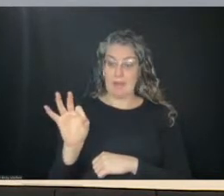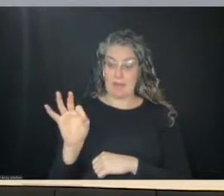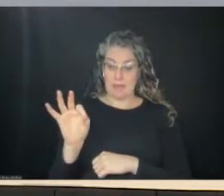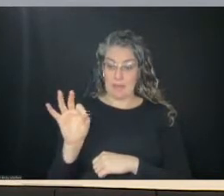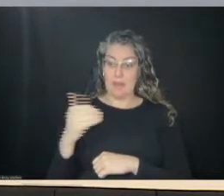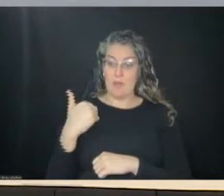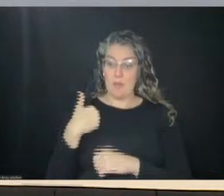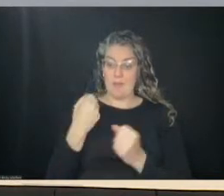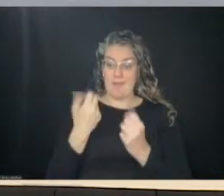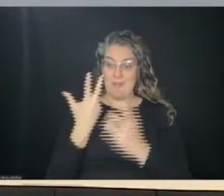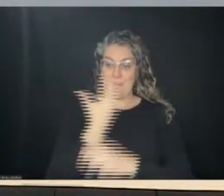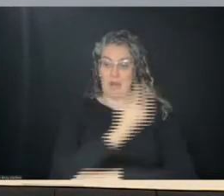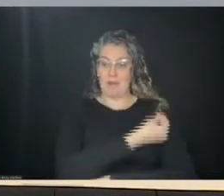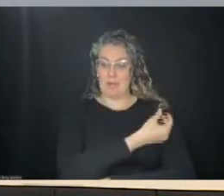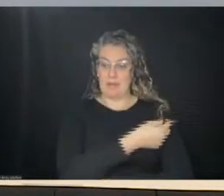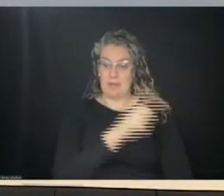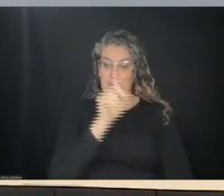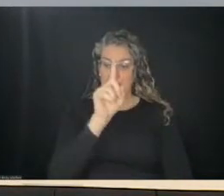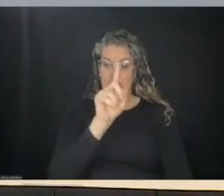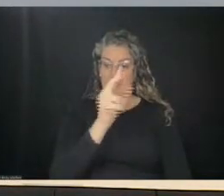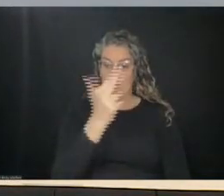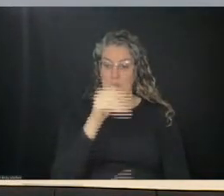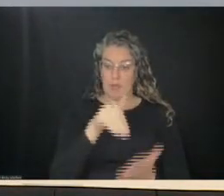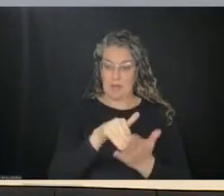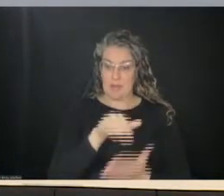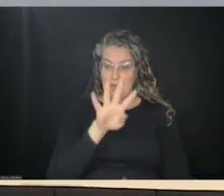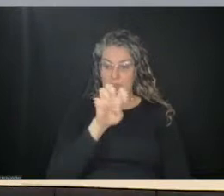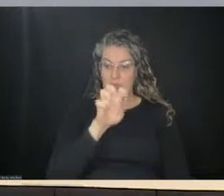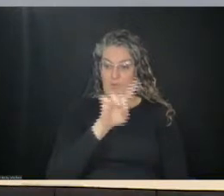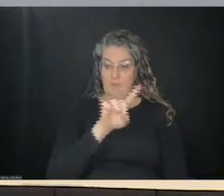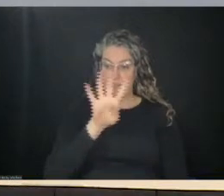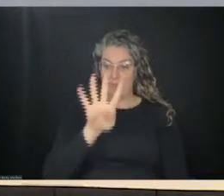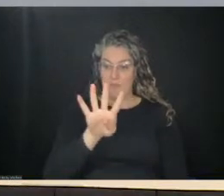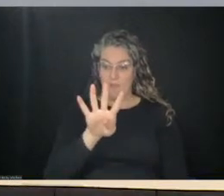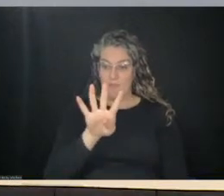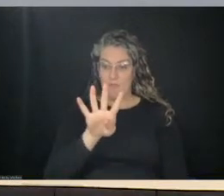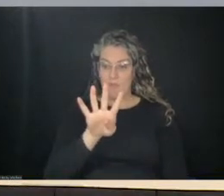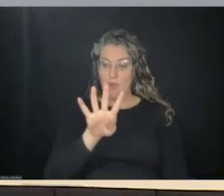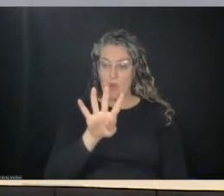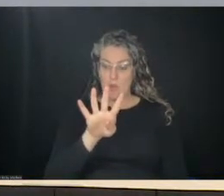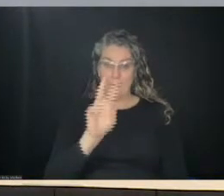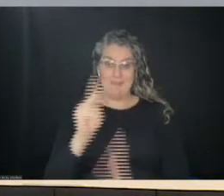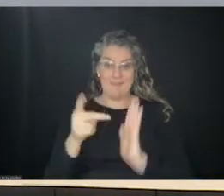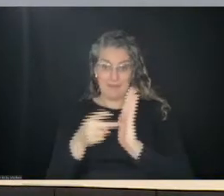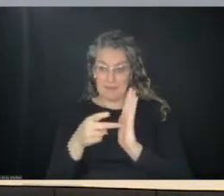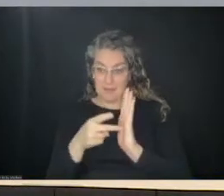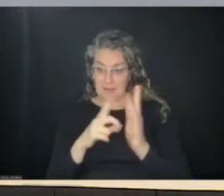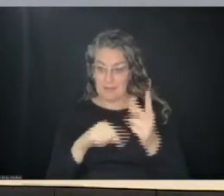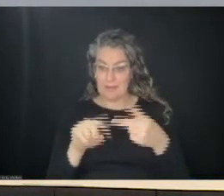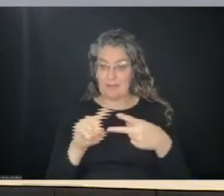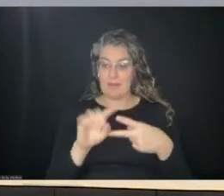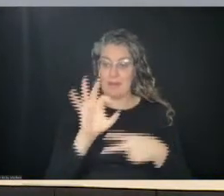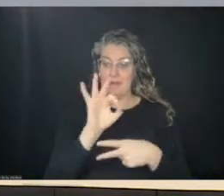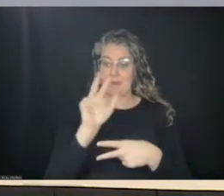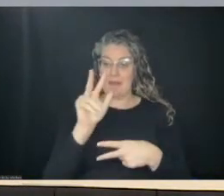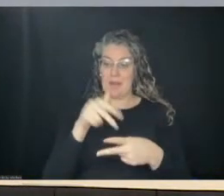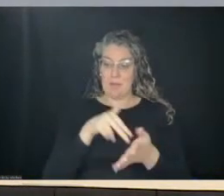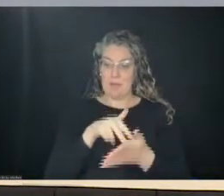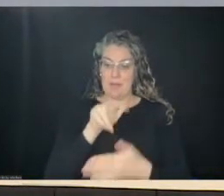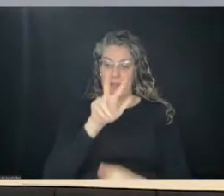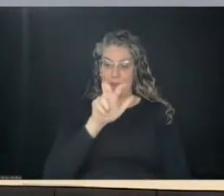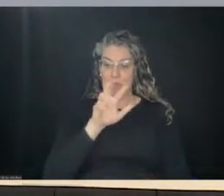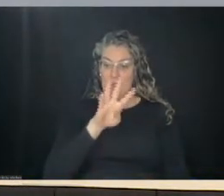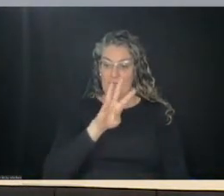been administered, including 13,441 second doses. So that means 56.8% of our